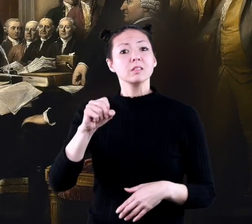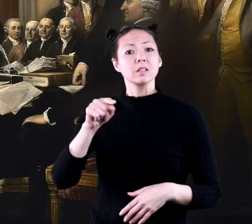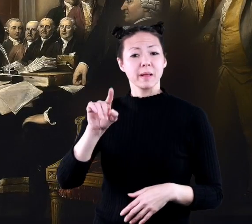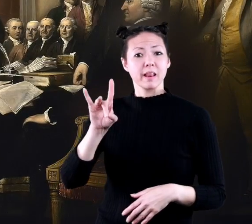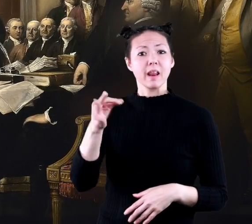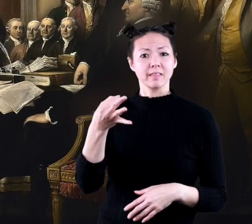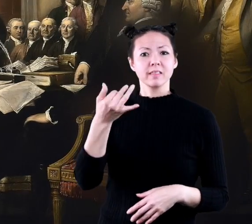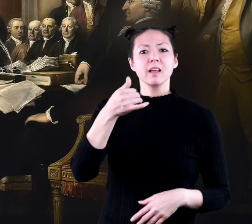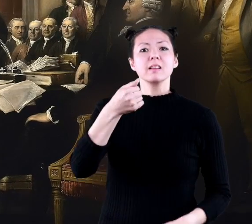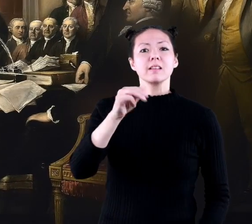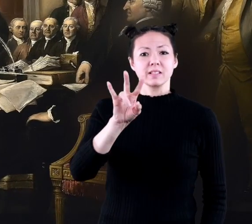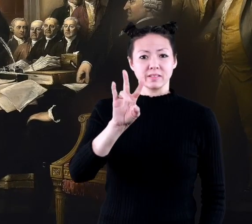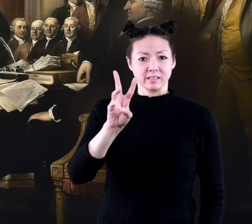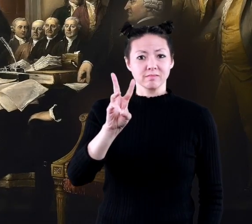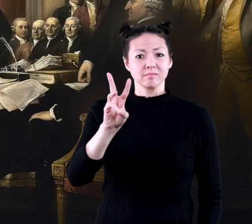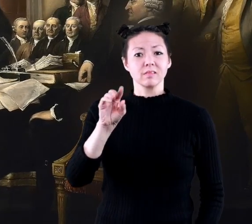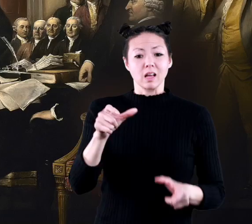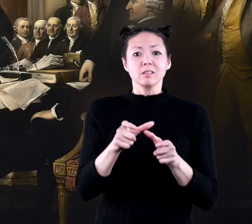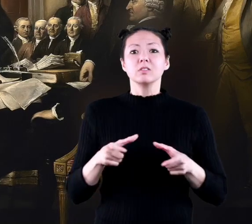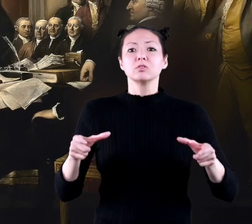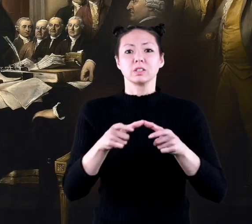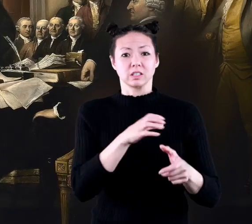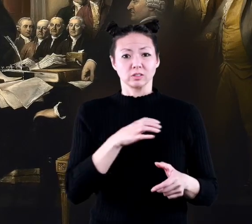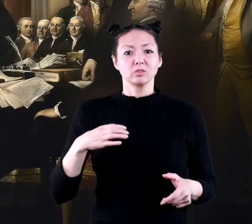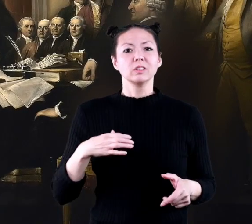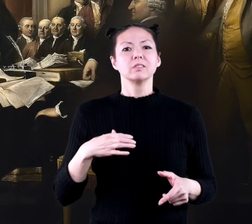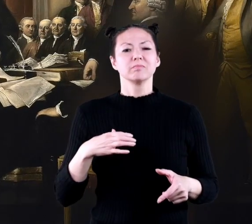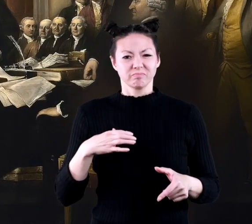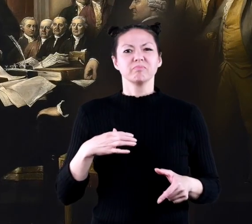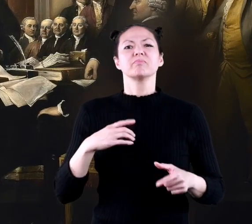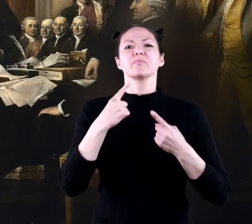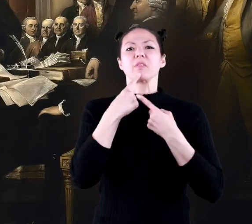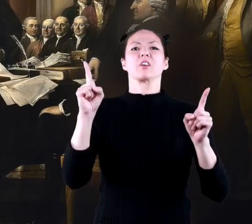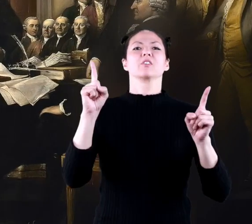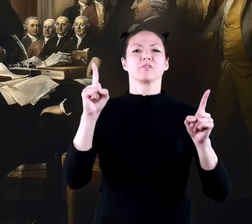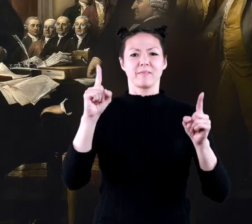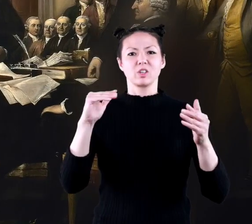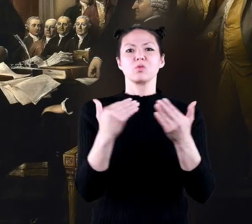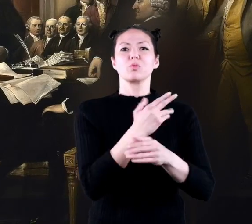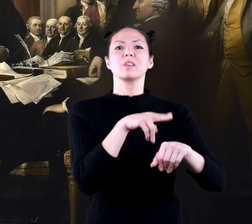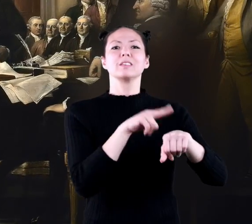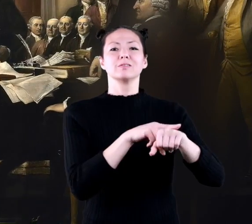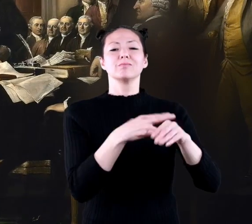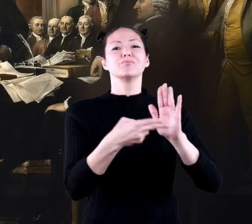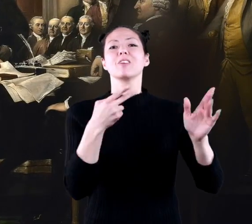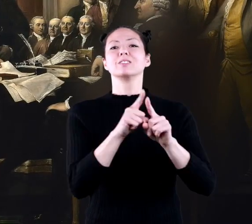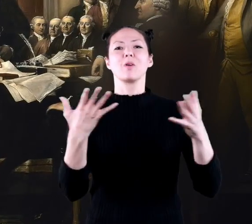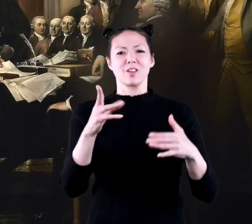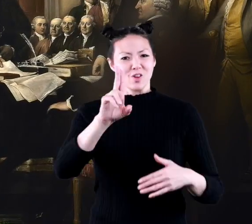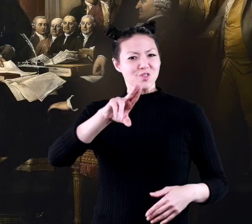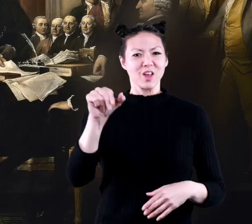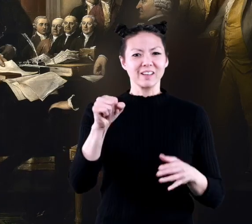9th, 1776, the Continental Congress formally declared the name of the new nation to be the